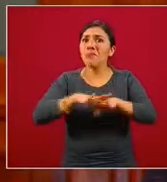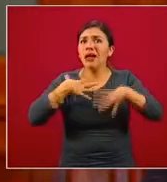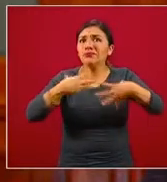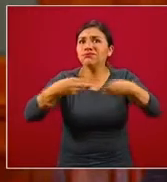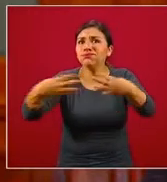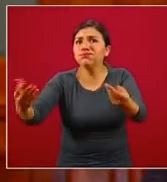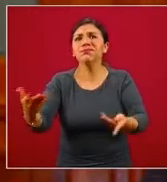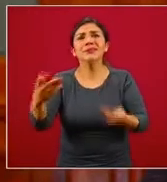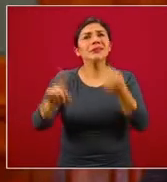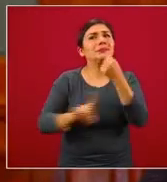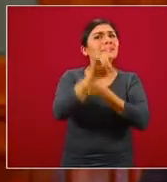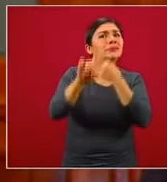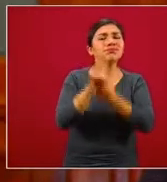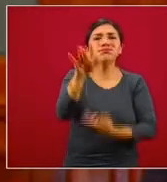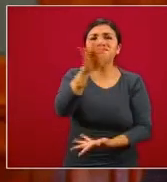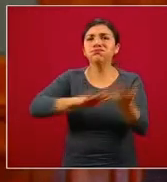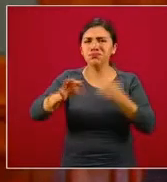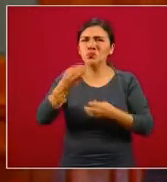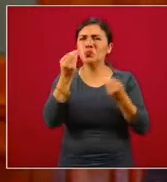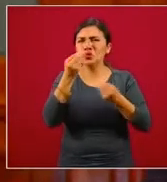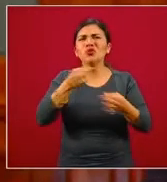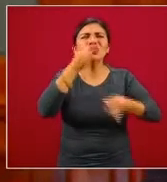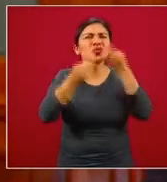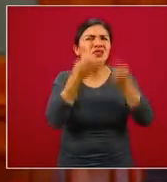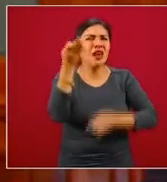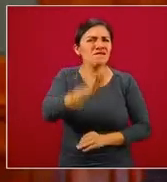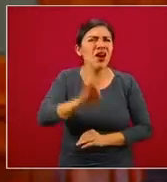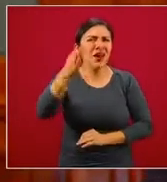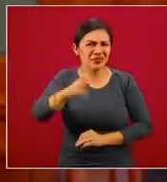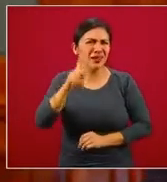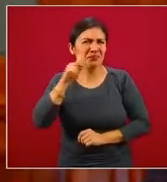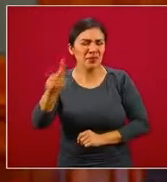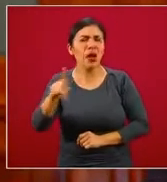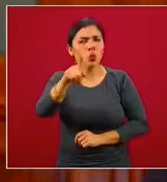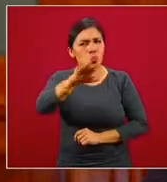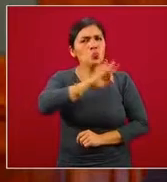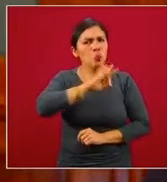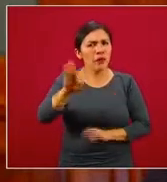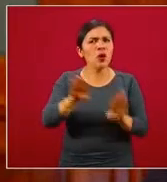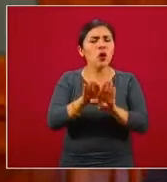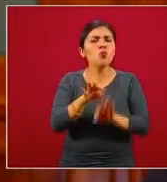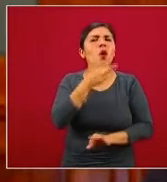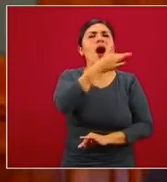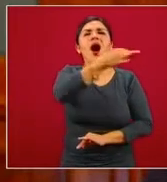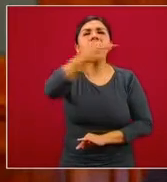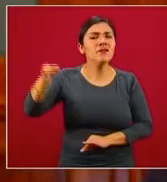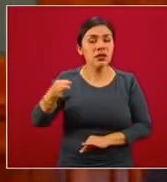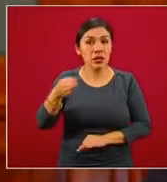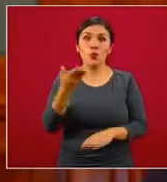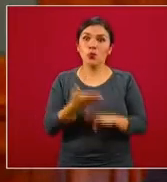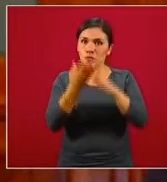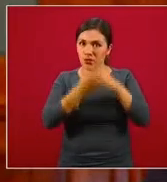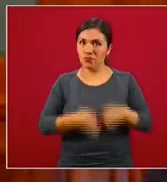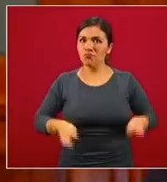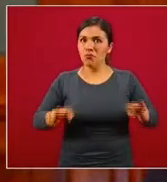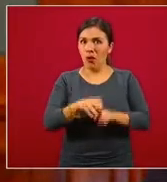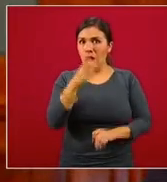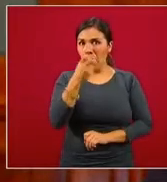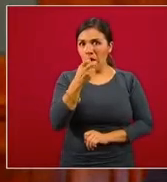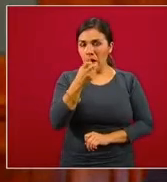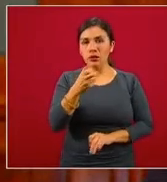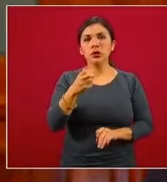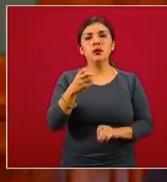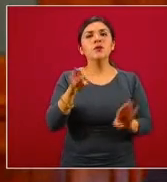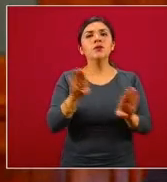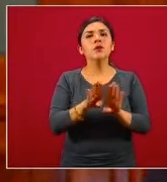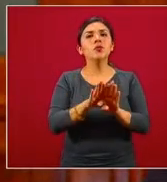just going to ask questions. Concerning your reply to my colleague Bianca, do you have